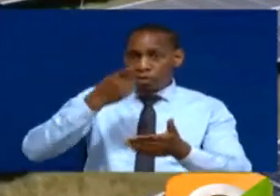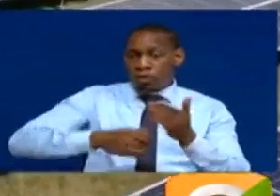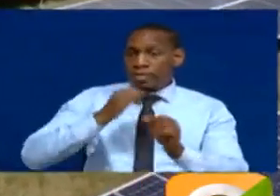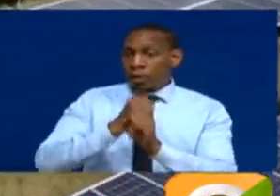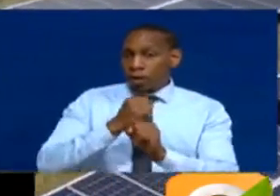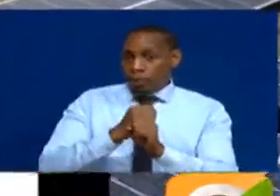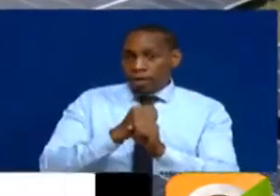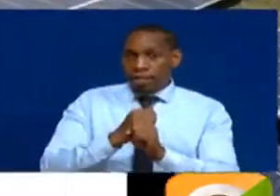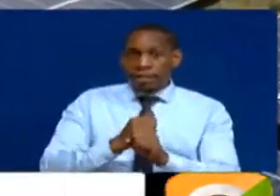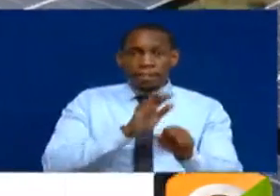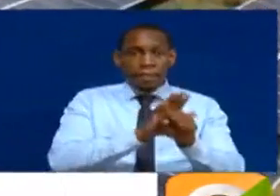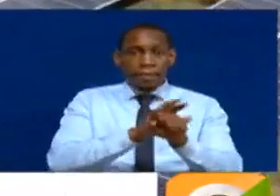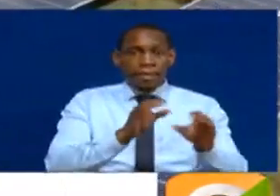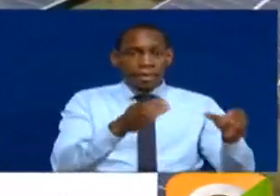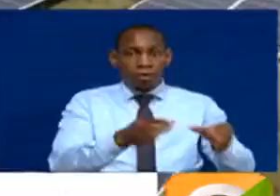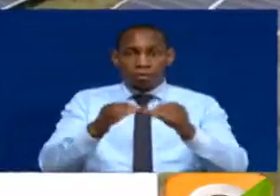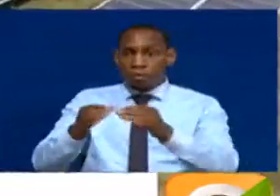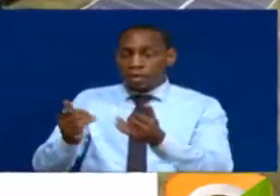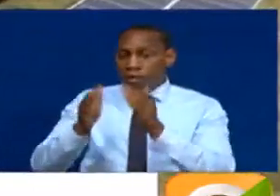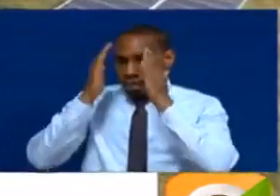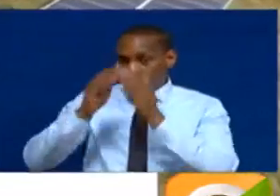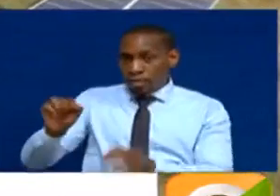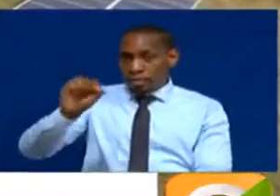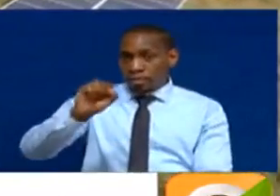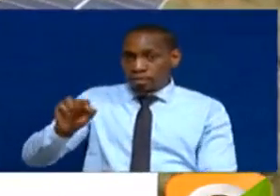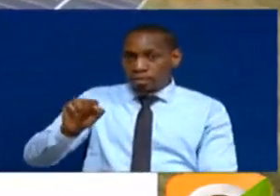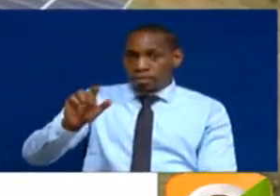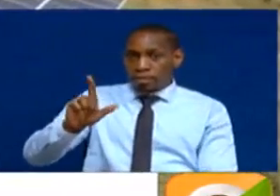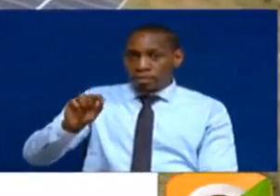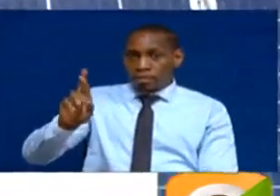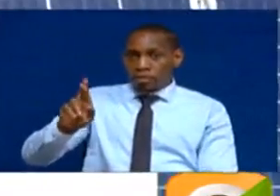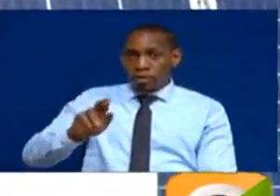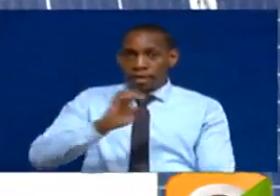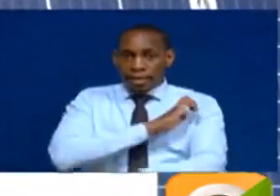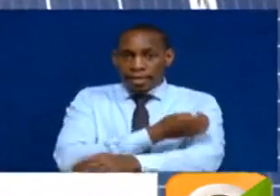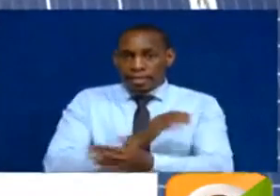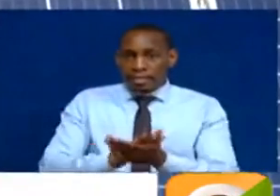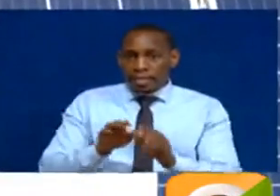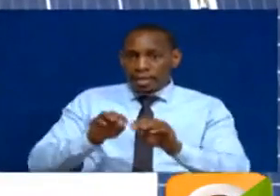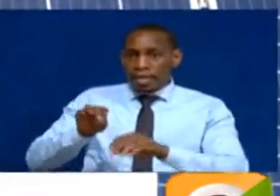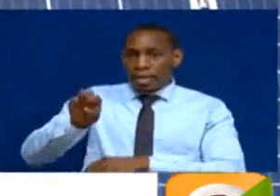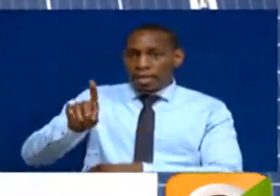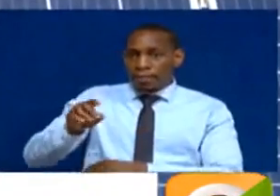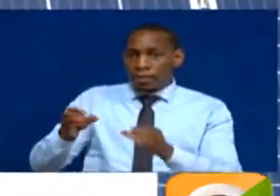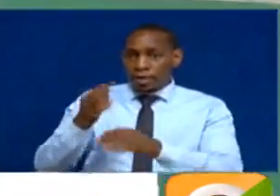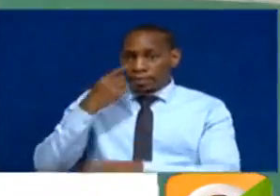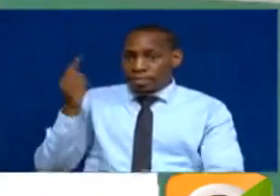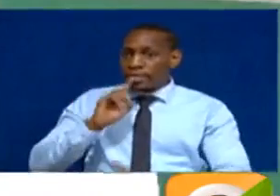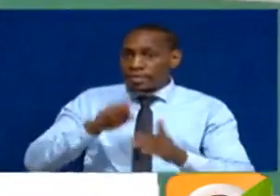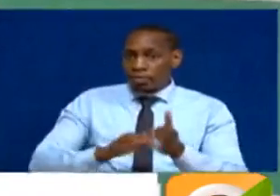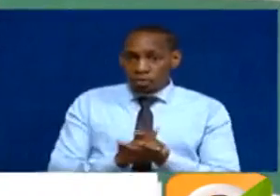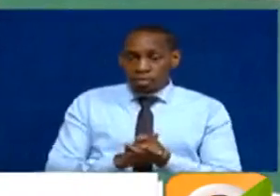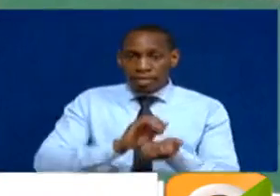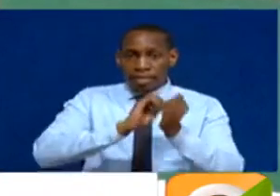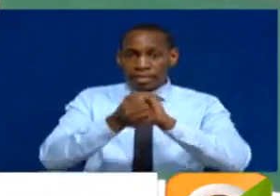of operations, a number of firms are now turning to solar energy. Sentimental Energy Managing Director Paul Simiyu says